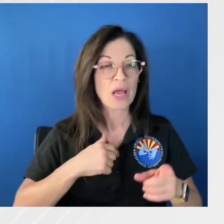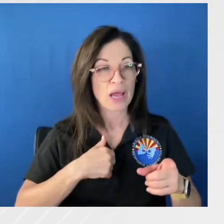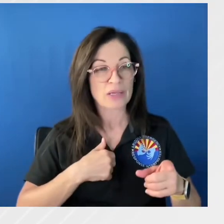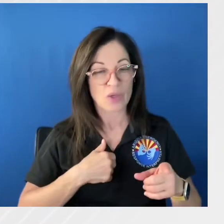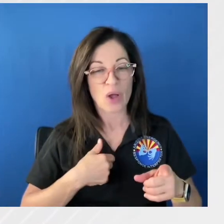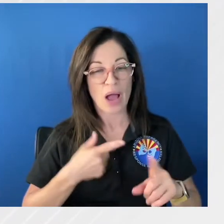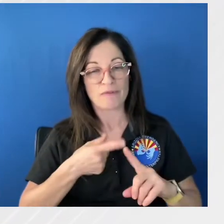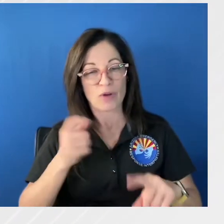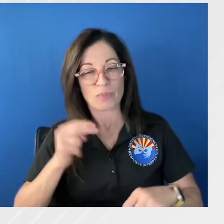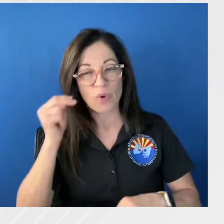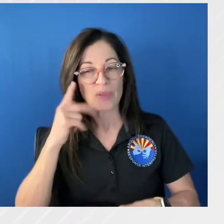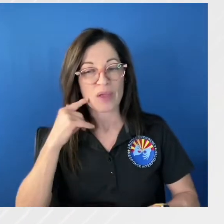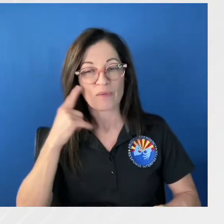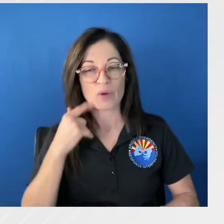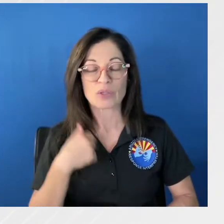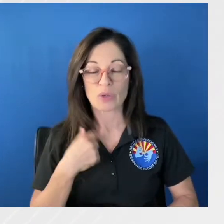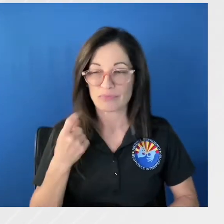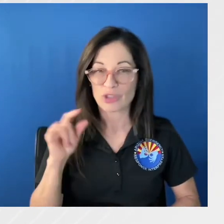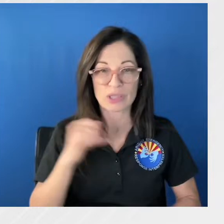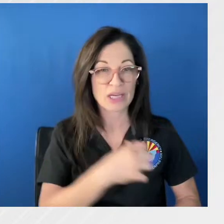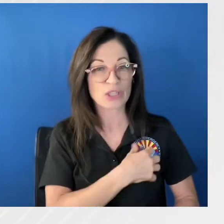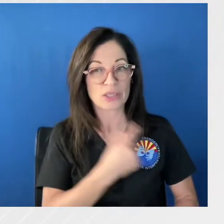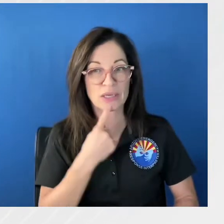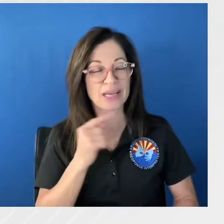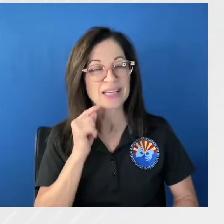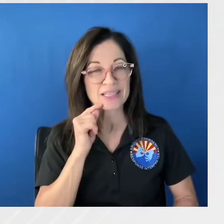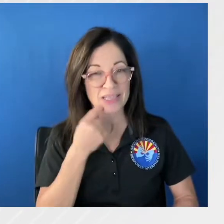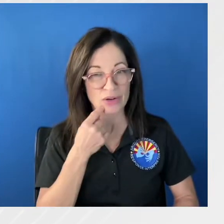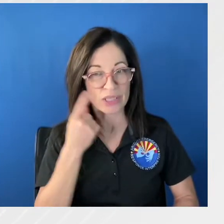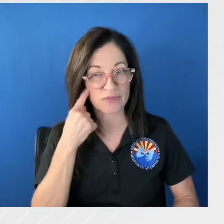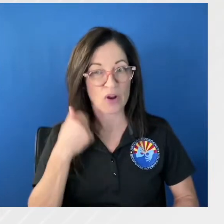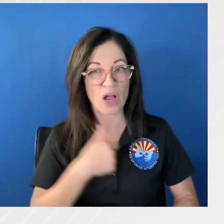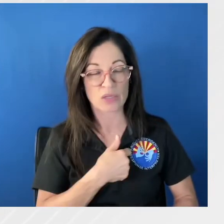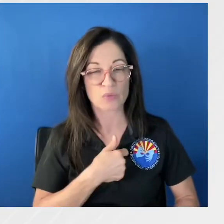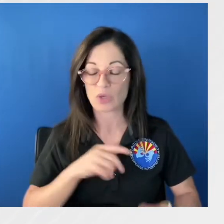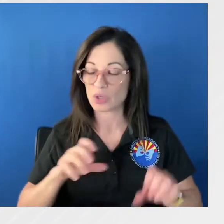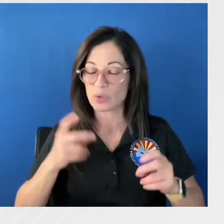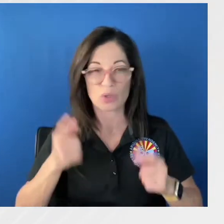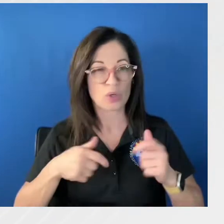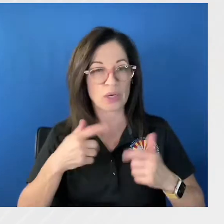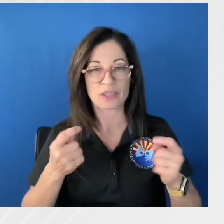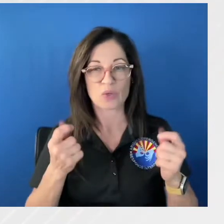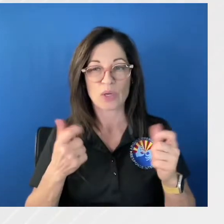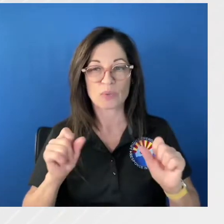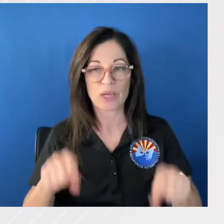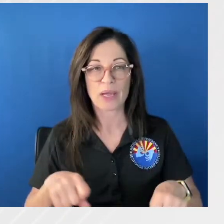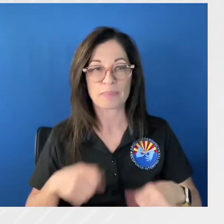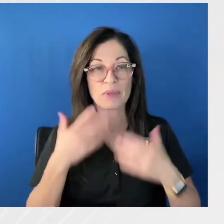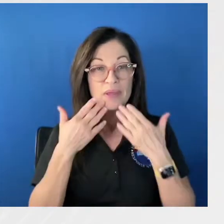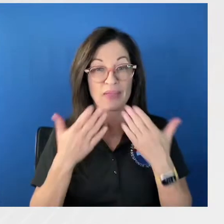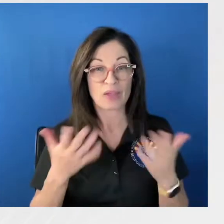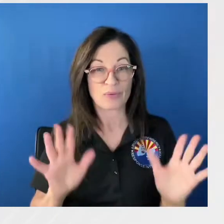sheriff said, it's serious business for us, and we're going to get it done just as fast as we can. So that's it. Thank you.